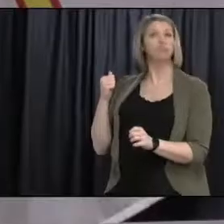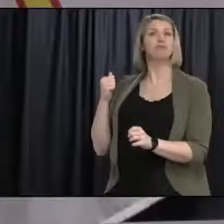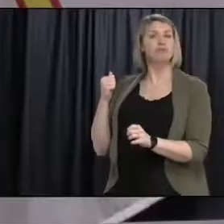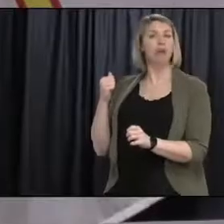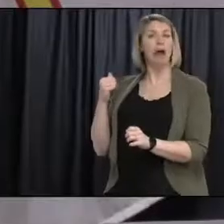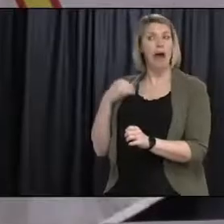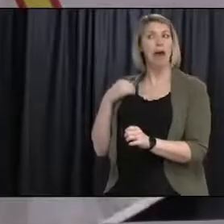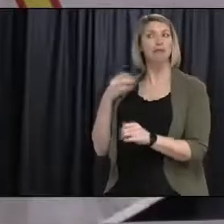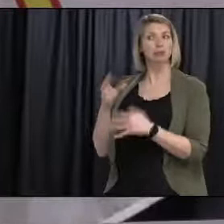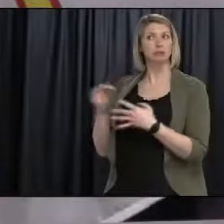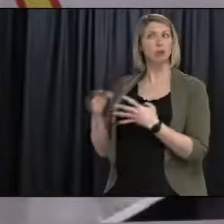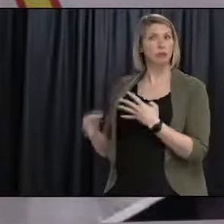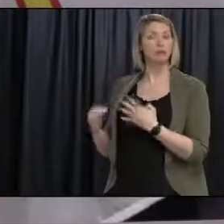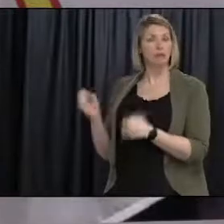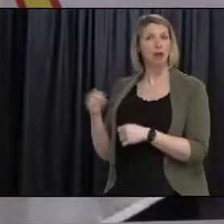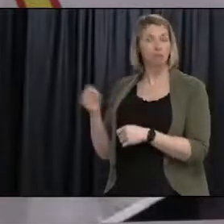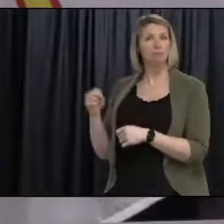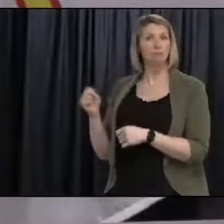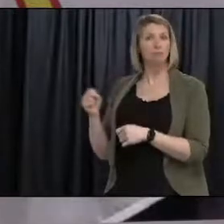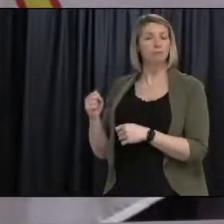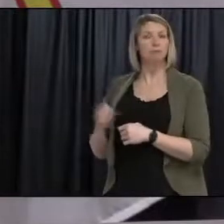to have a choice with regard to this.